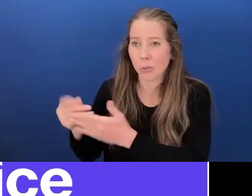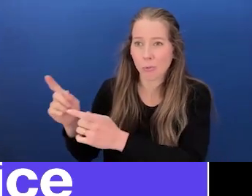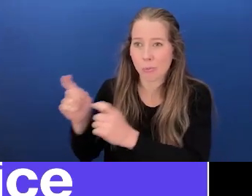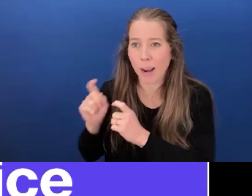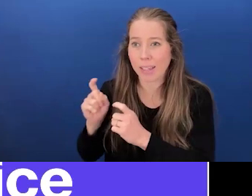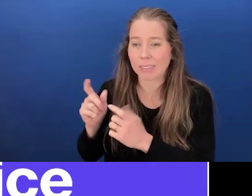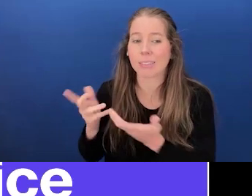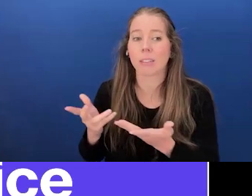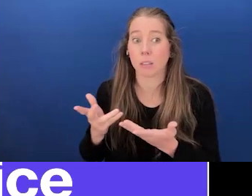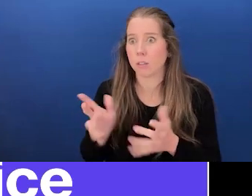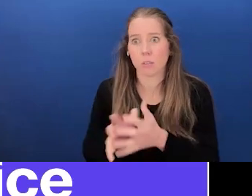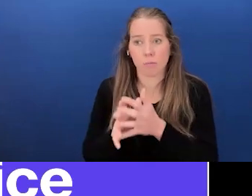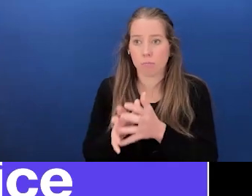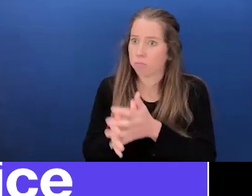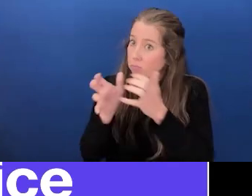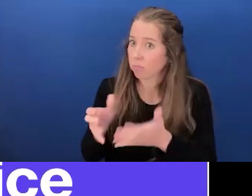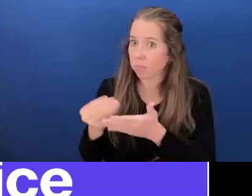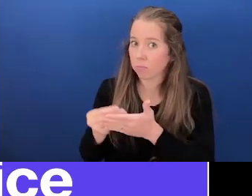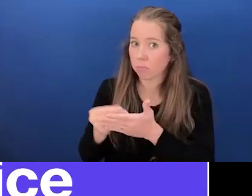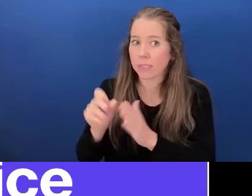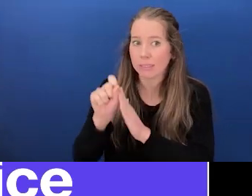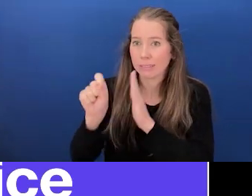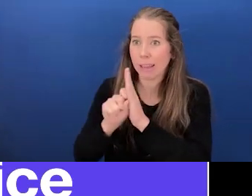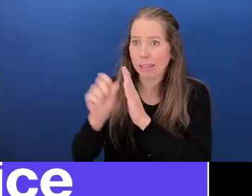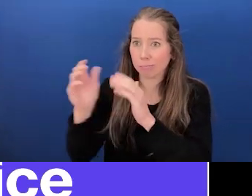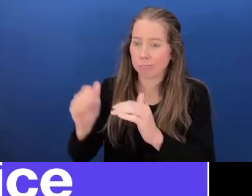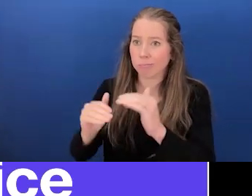of money that the State Chancellor's Office